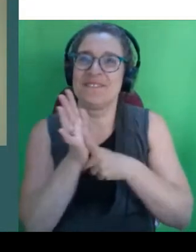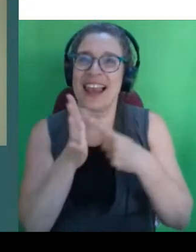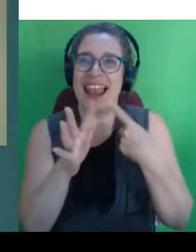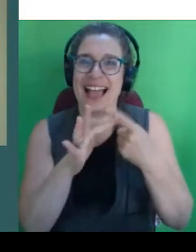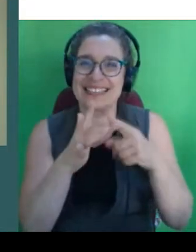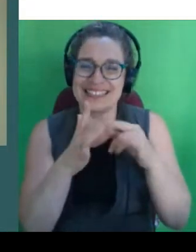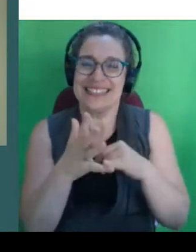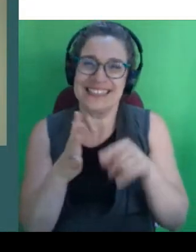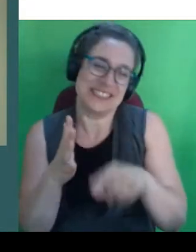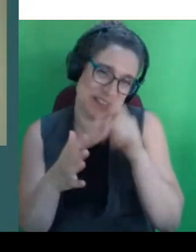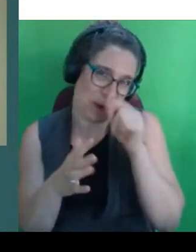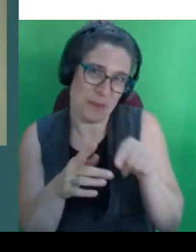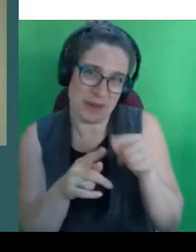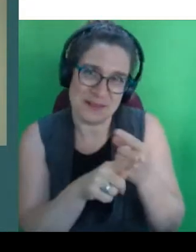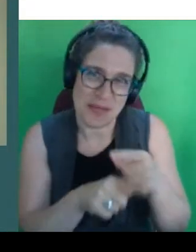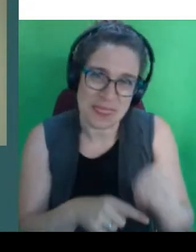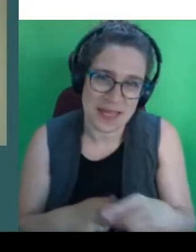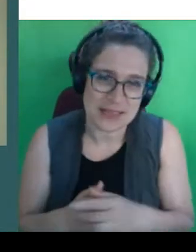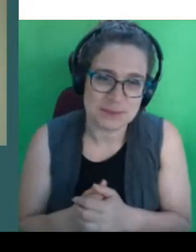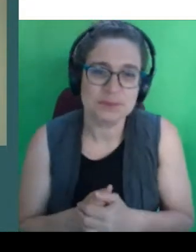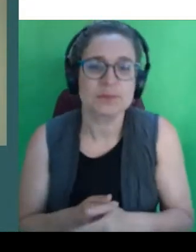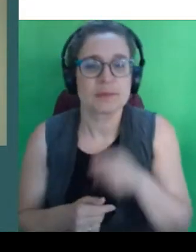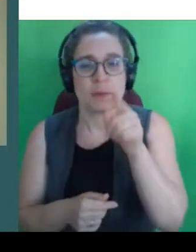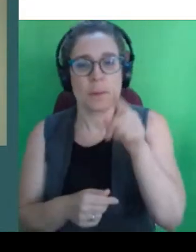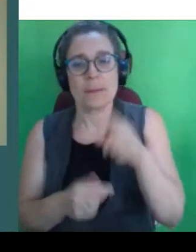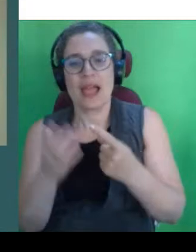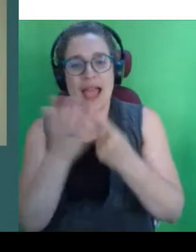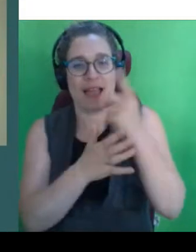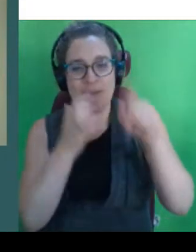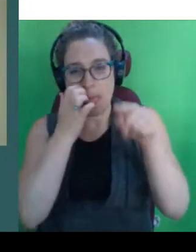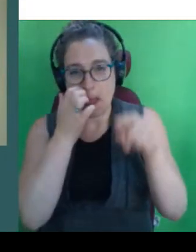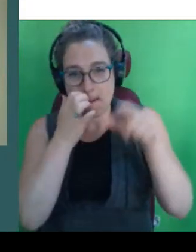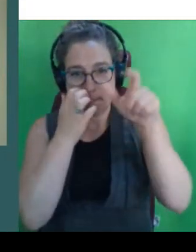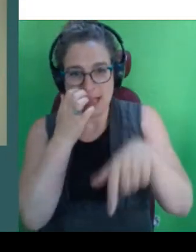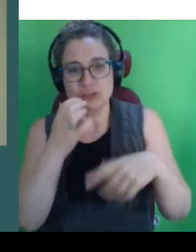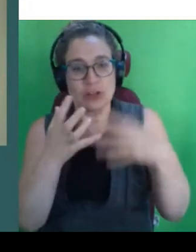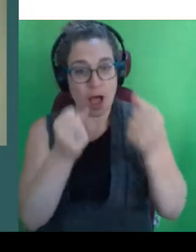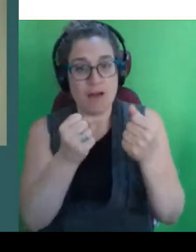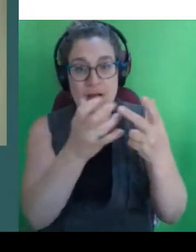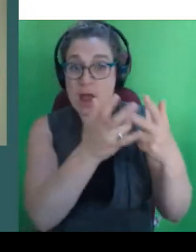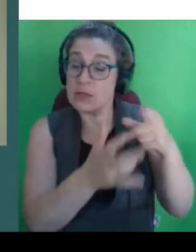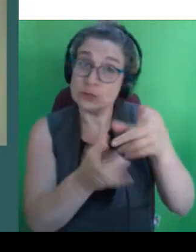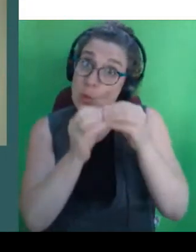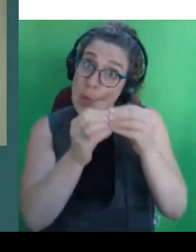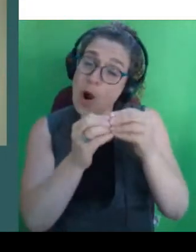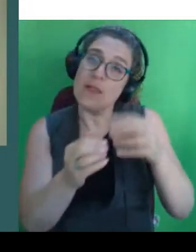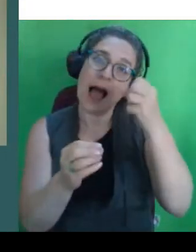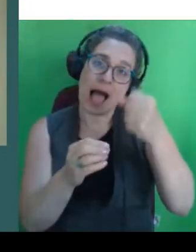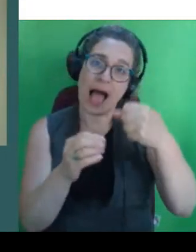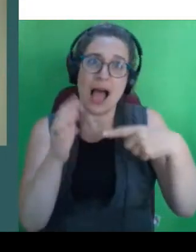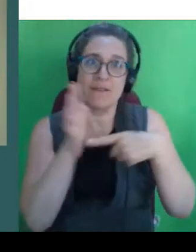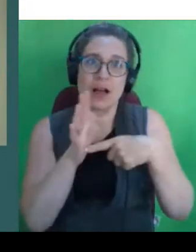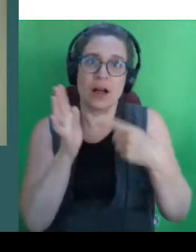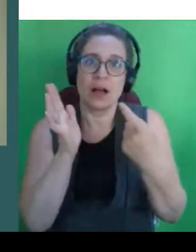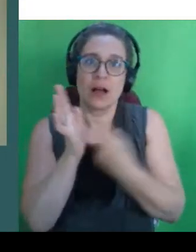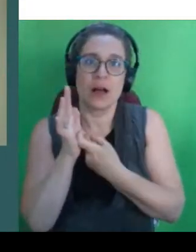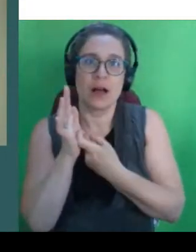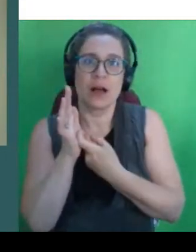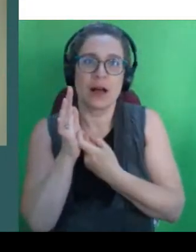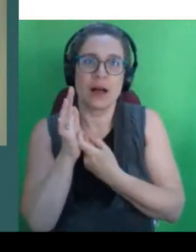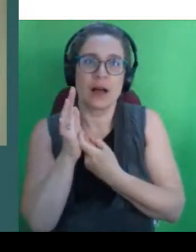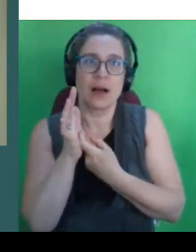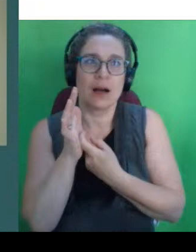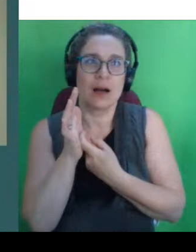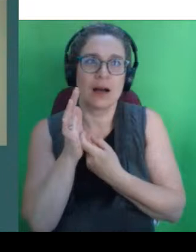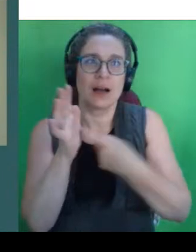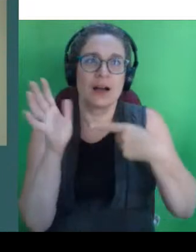for example, a day before they present to you, is it useful to do a tryptase test, or is the tryptase only useful, as you